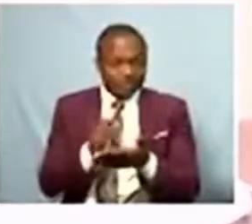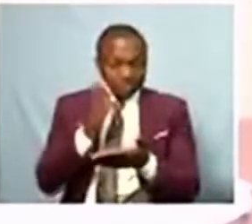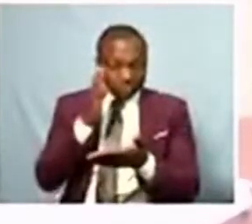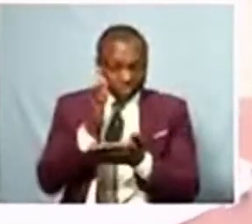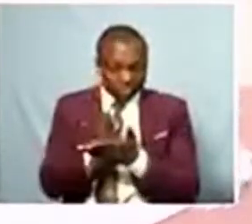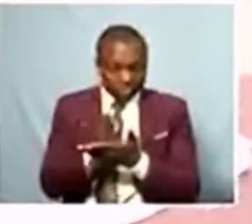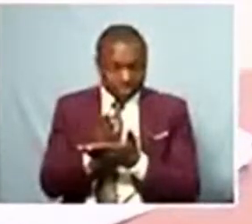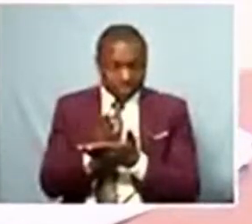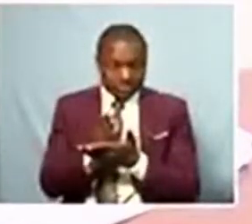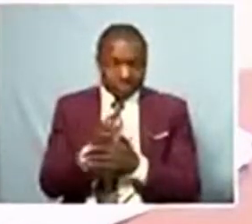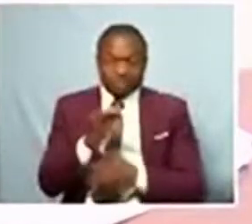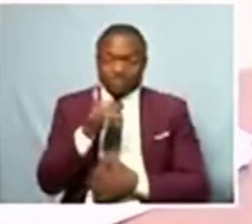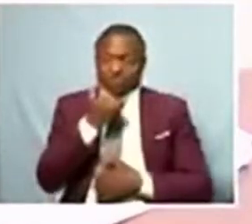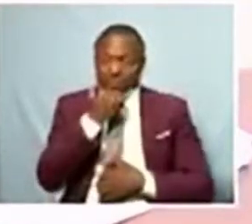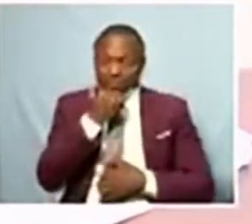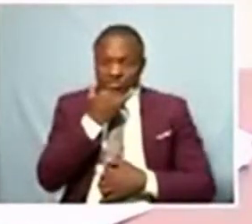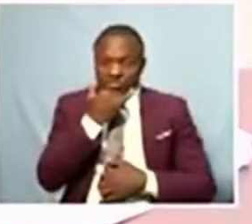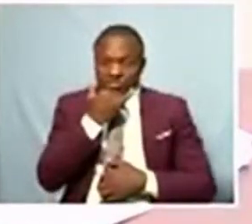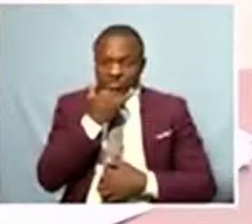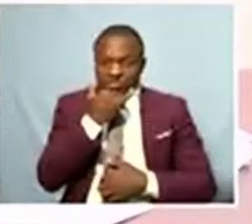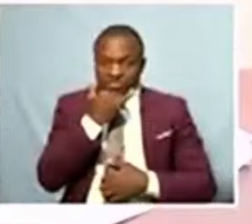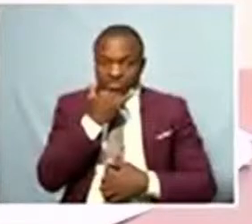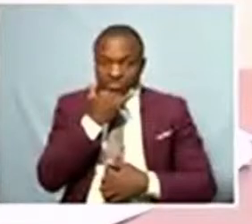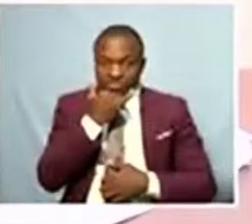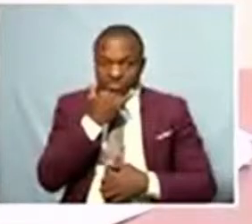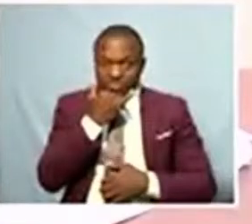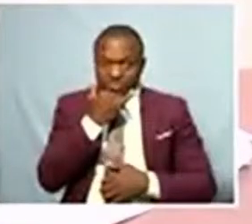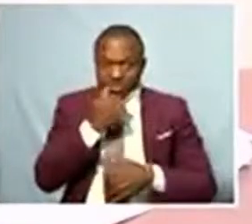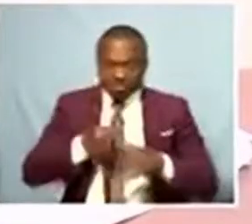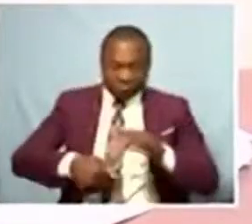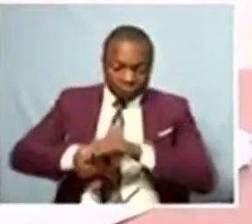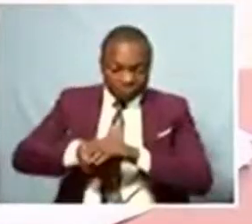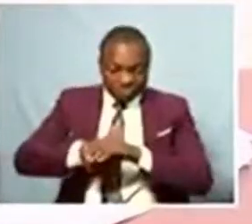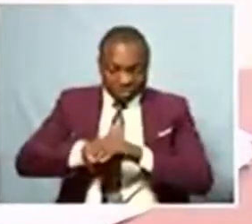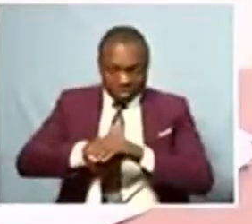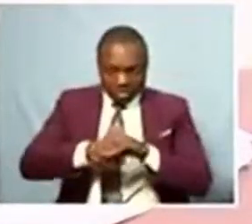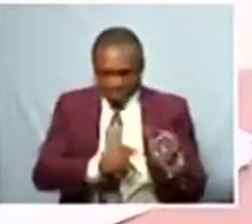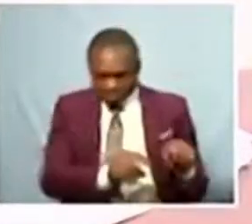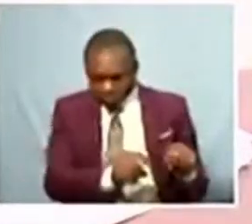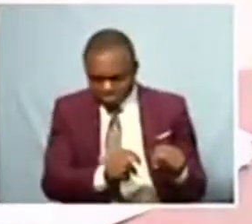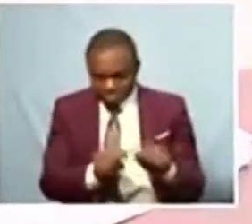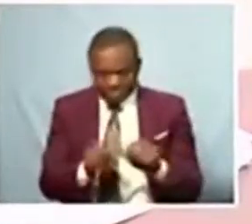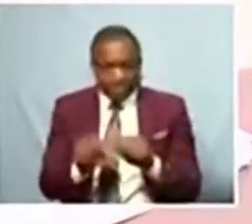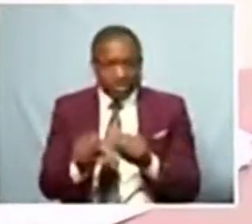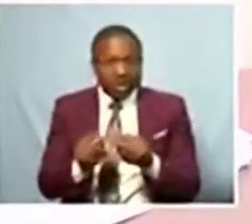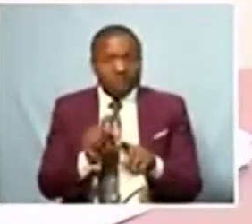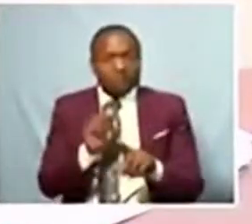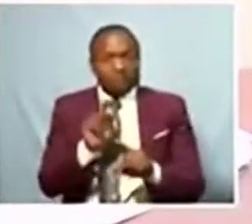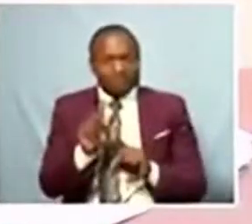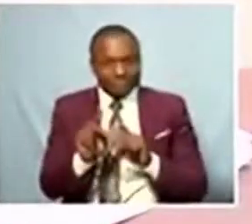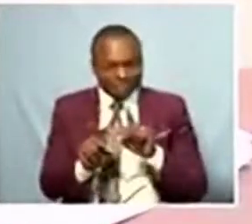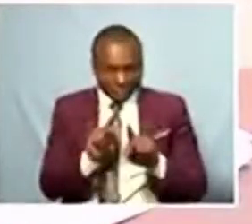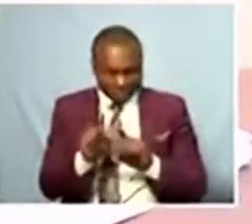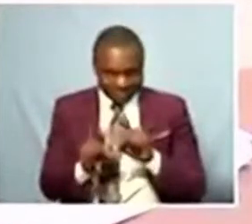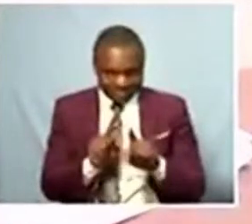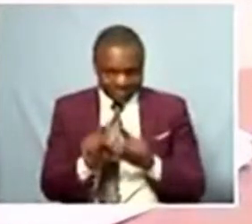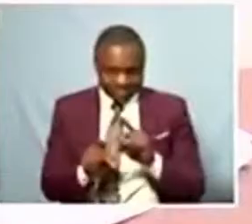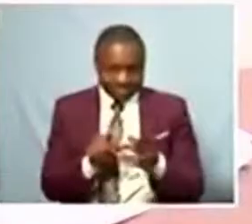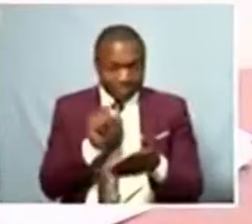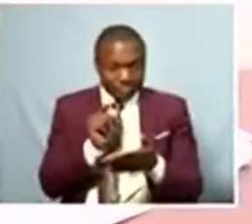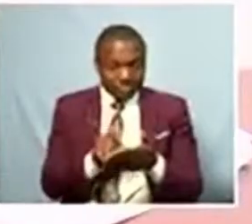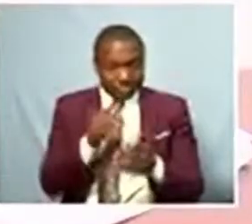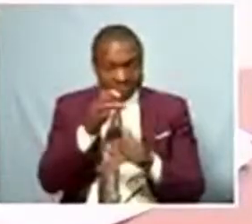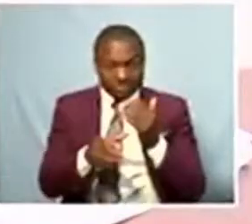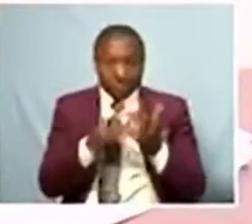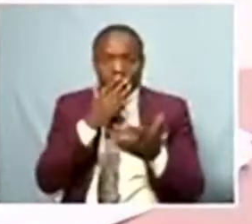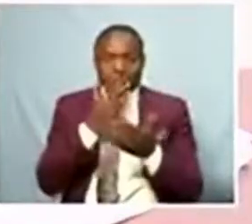the crime of trafficking and smuggling in person. This clause, sir, acts as a deterrent